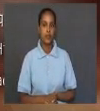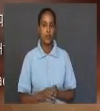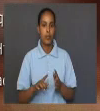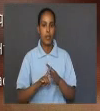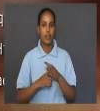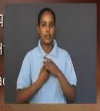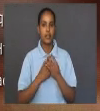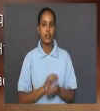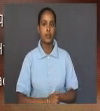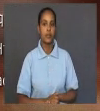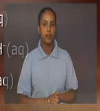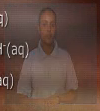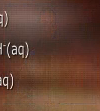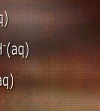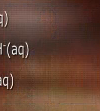Begin.